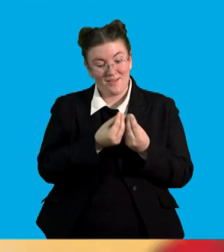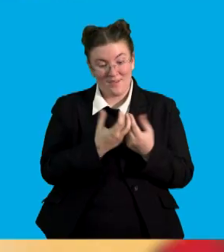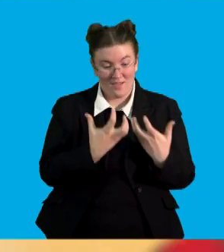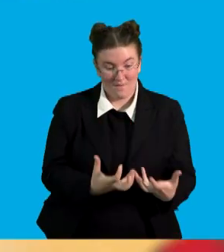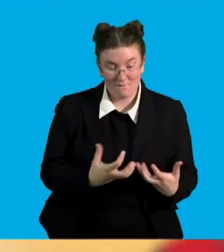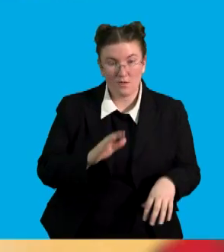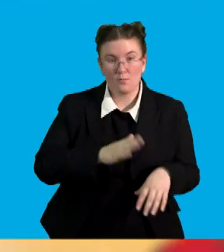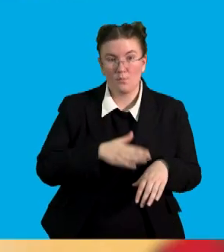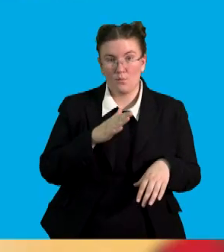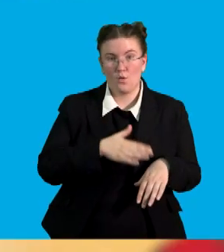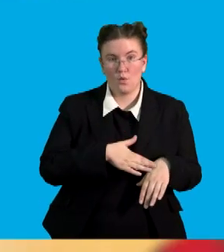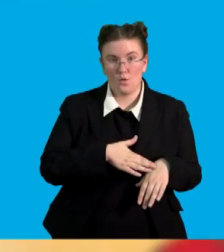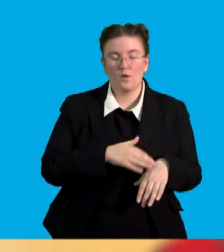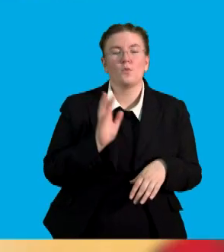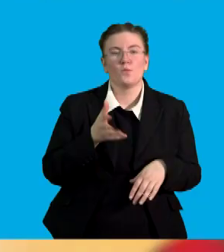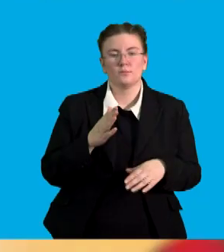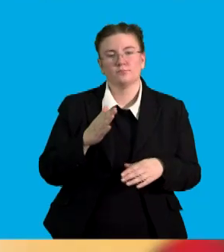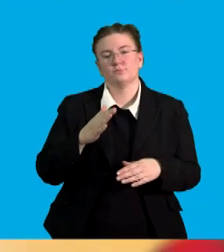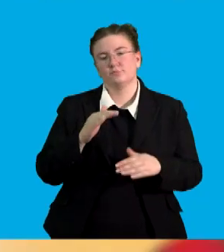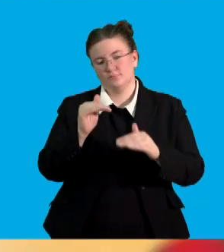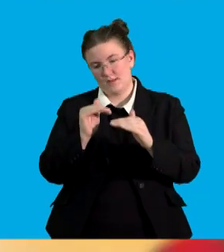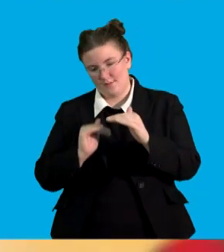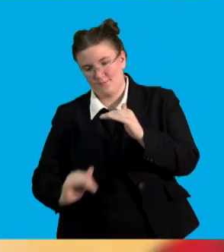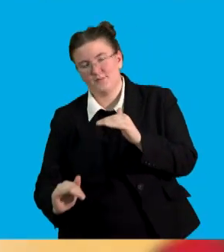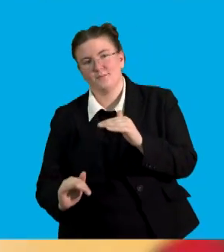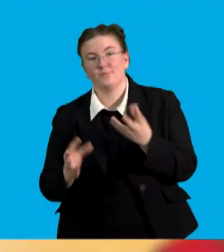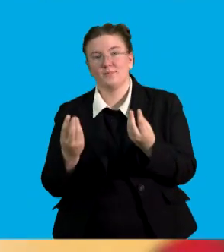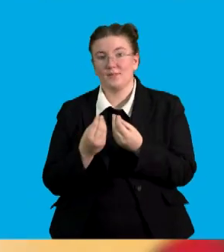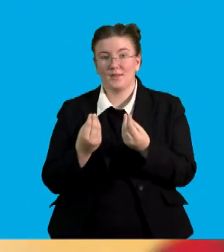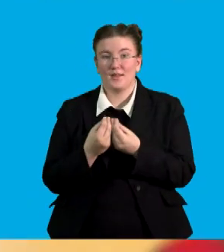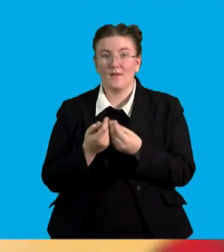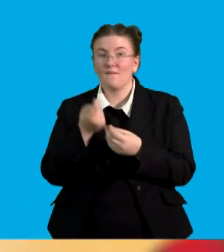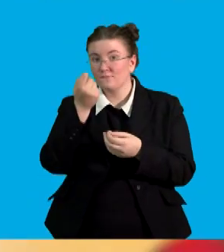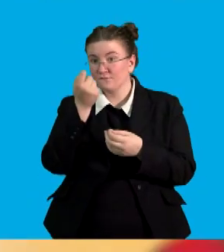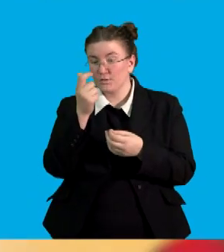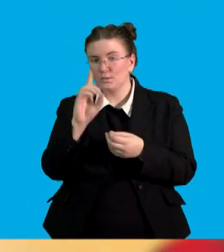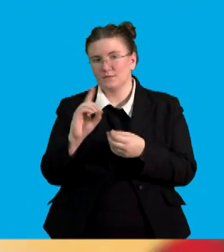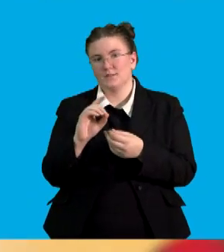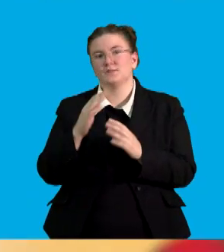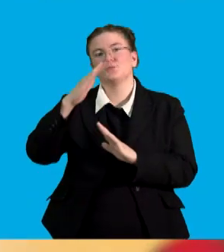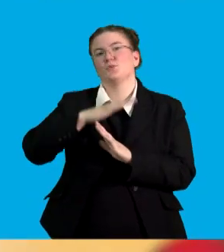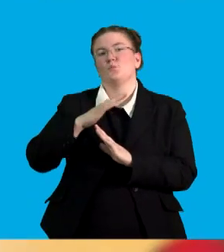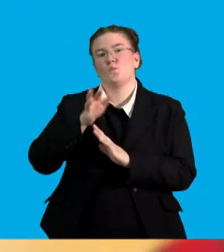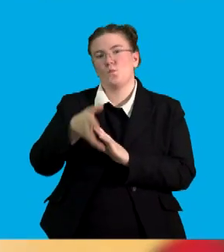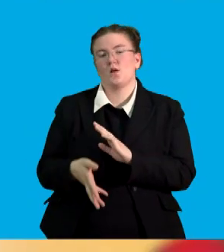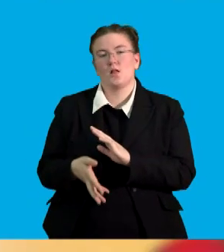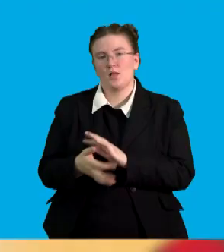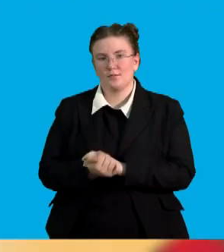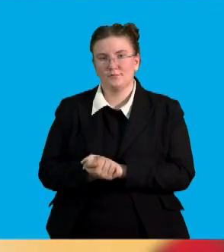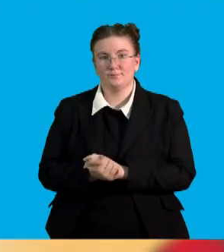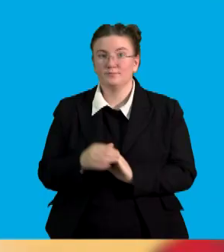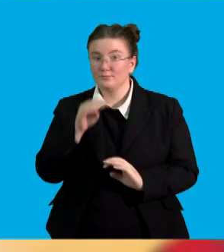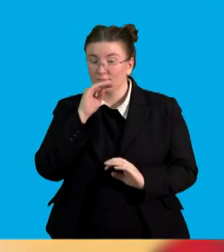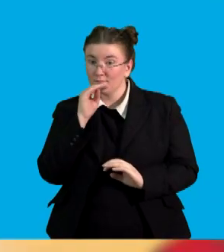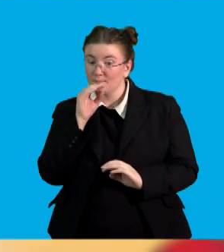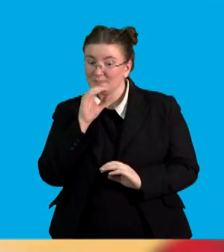it means it is going to be at the bottom. It means it's more heavier. And the substance that has less mass is going to be at the top, meaning that it is going to